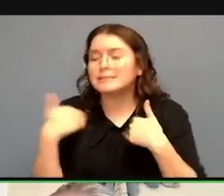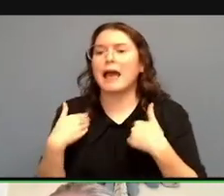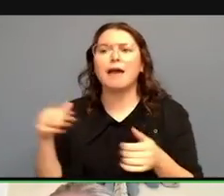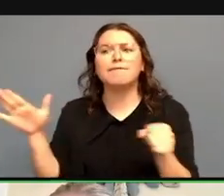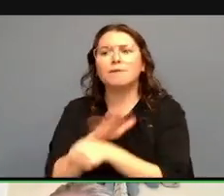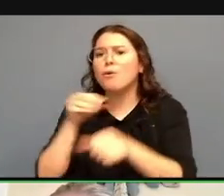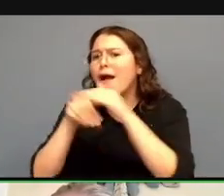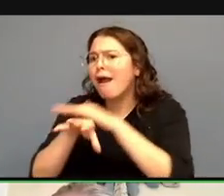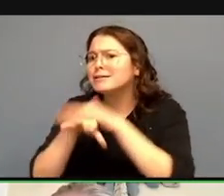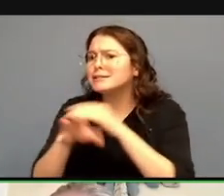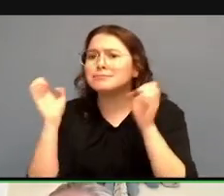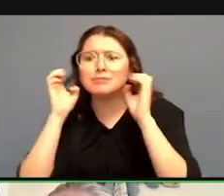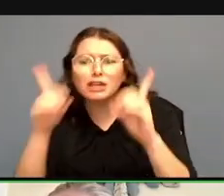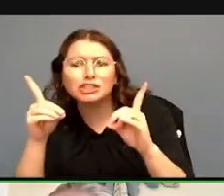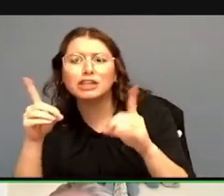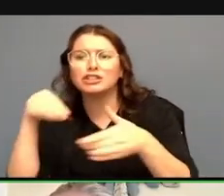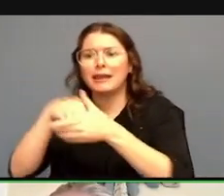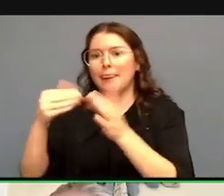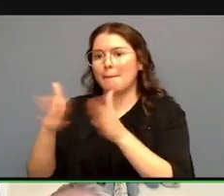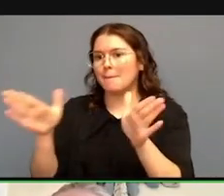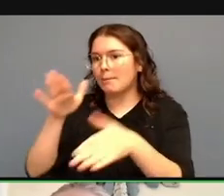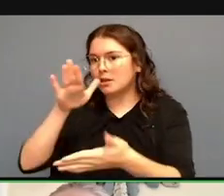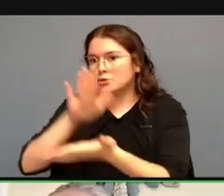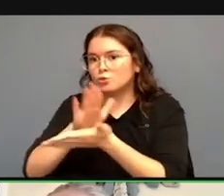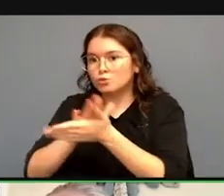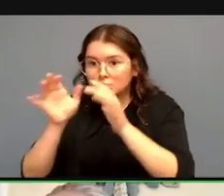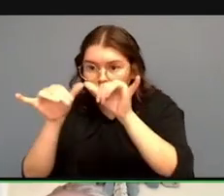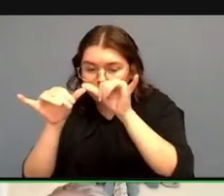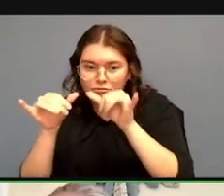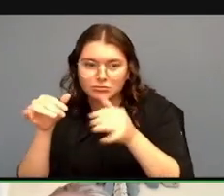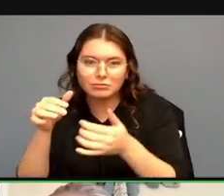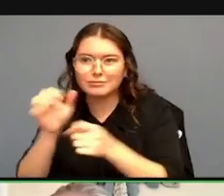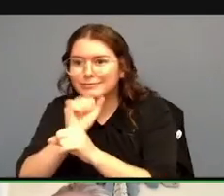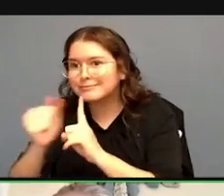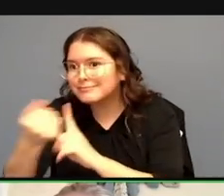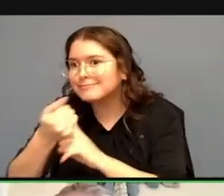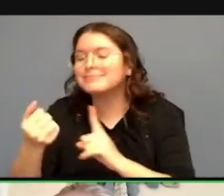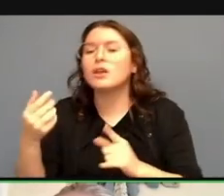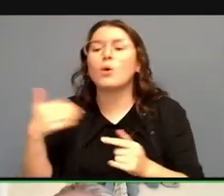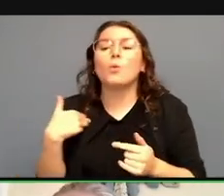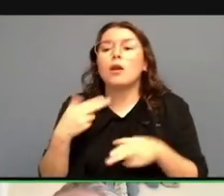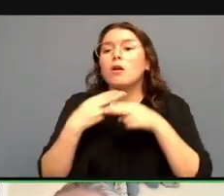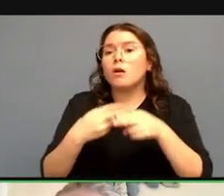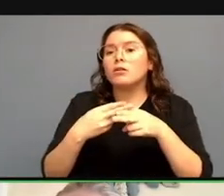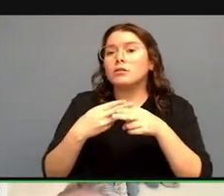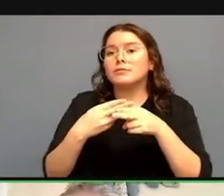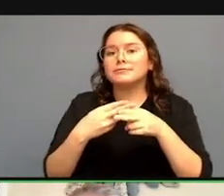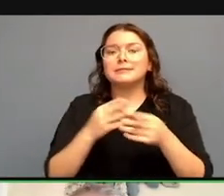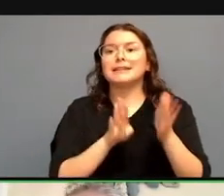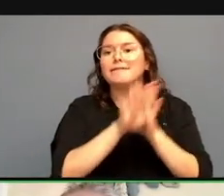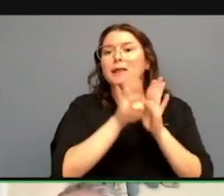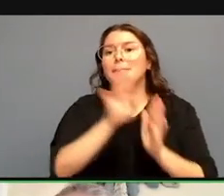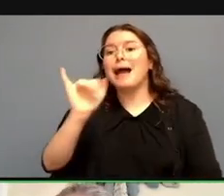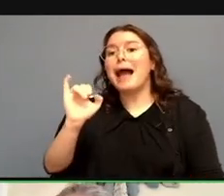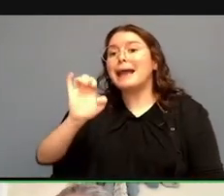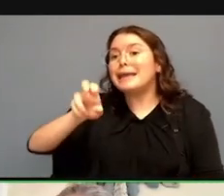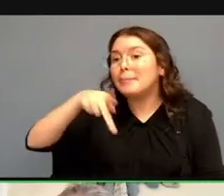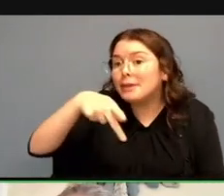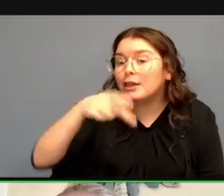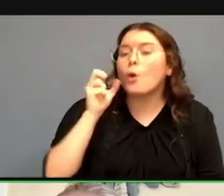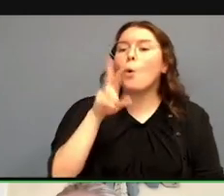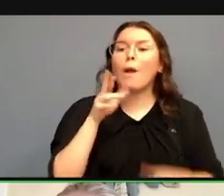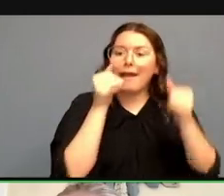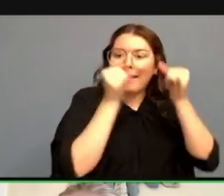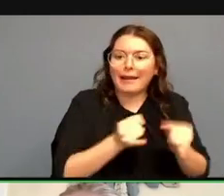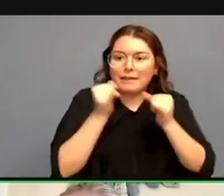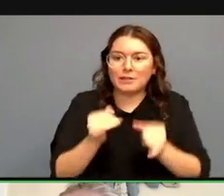their education in the public school setting, we develop what's called an IEP, or an